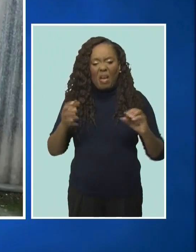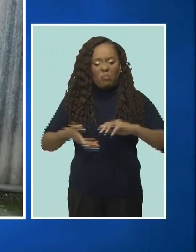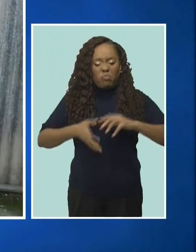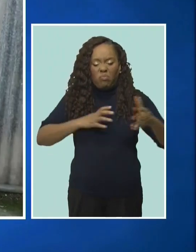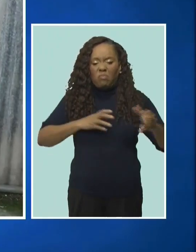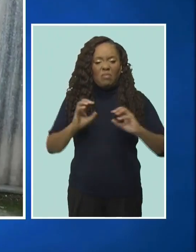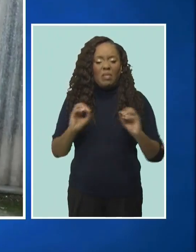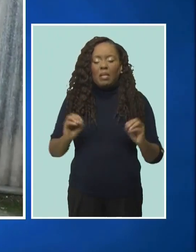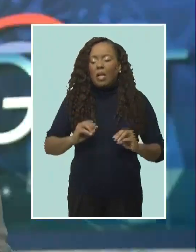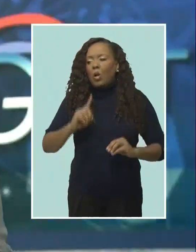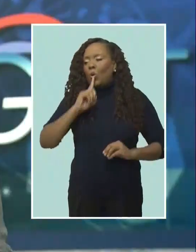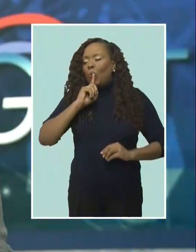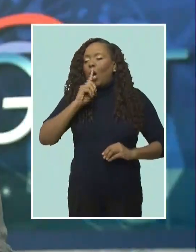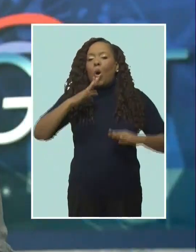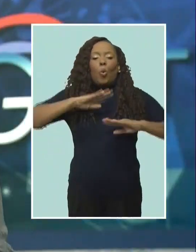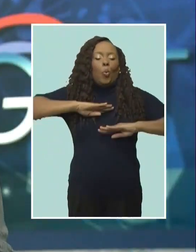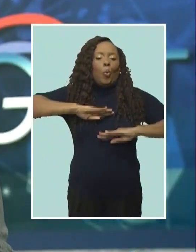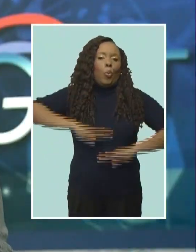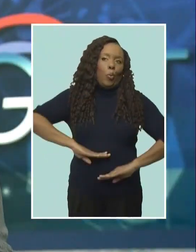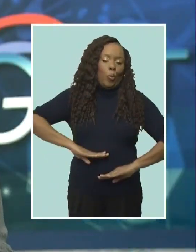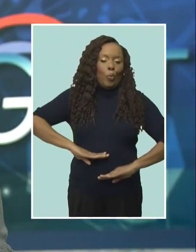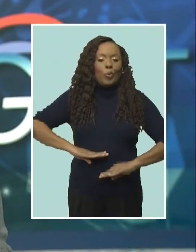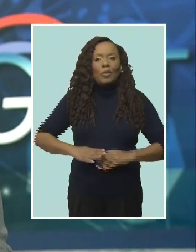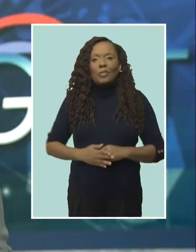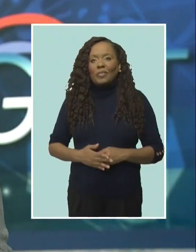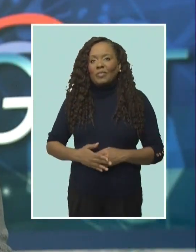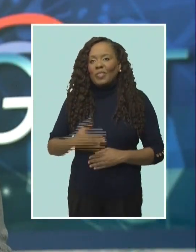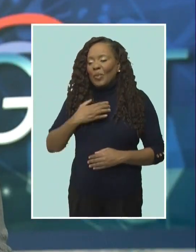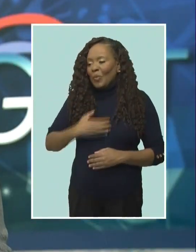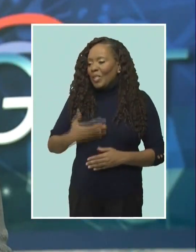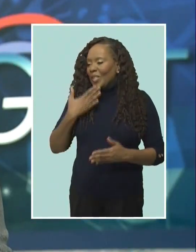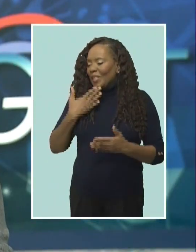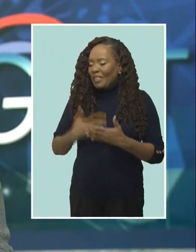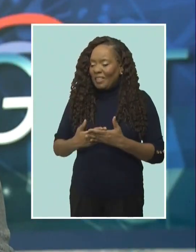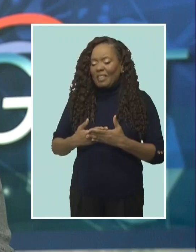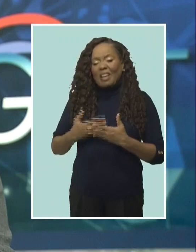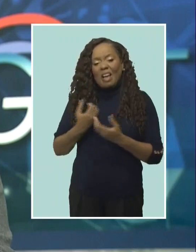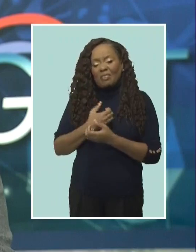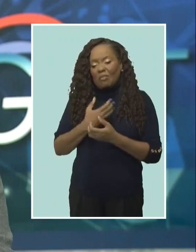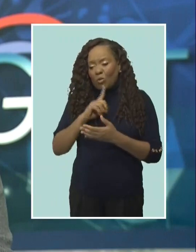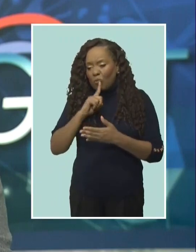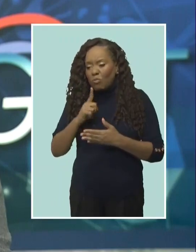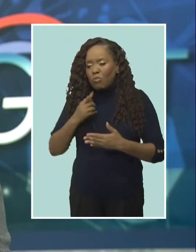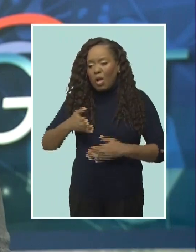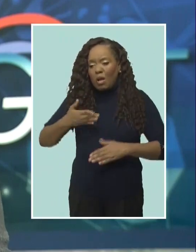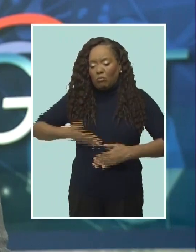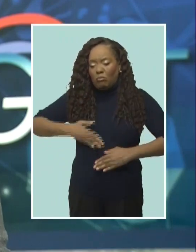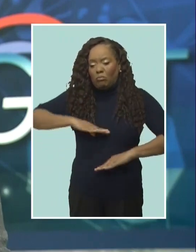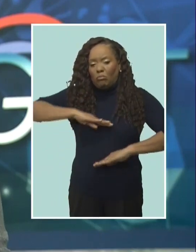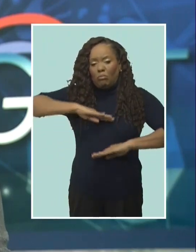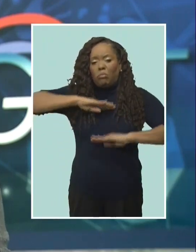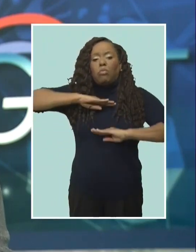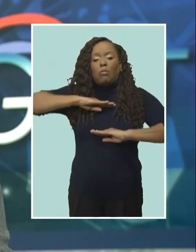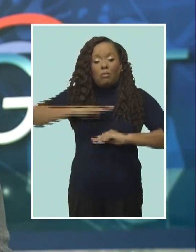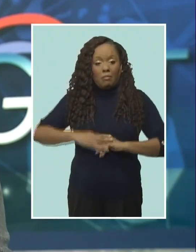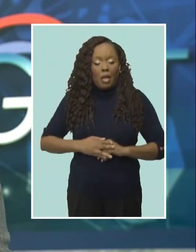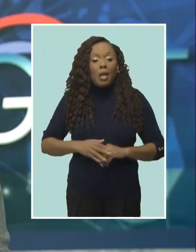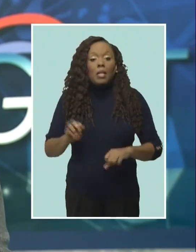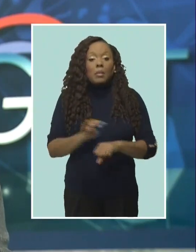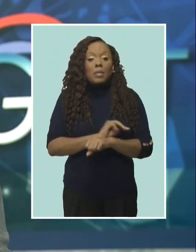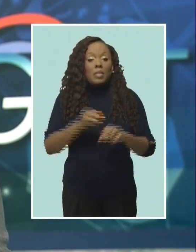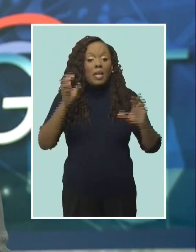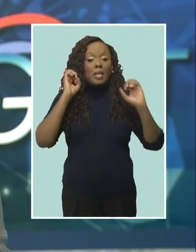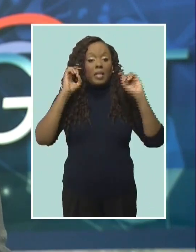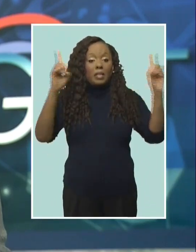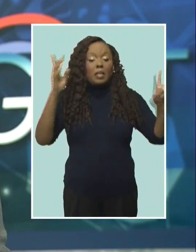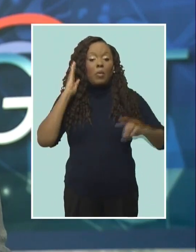weightlifting moment. We certainly wish him a full and speedy recovery. And following that accident, the Ministry of Education will be